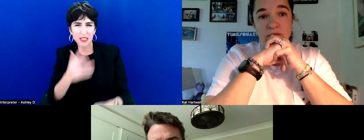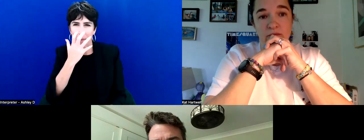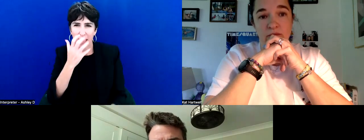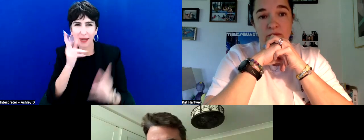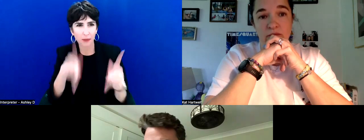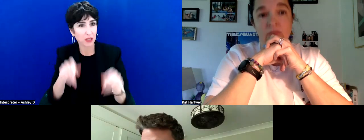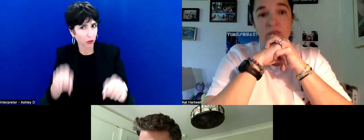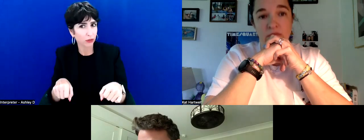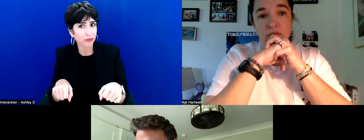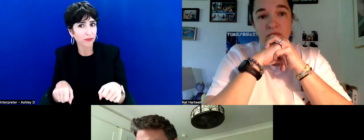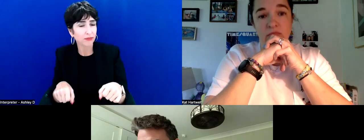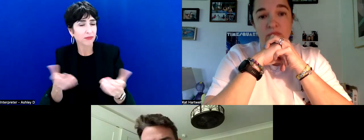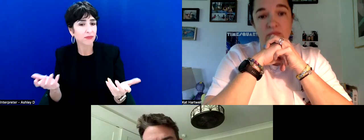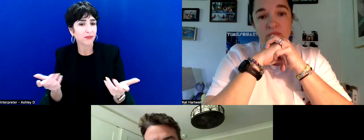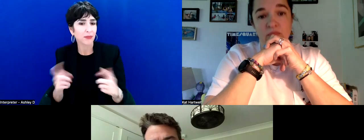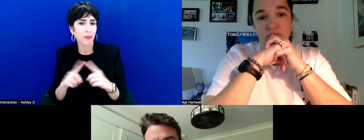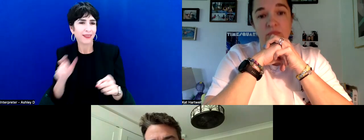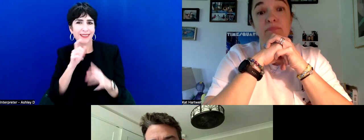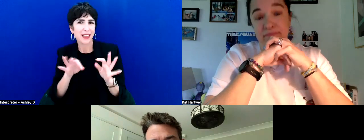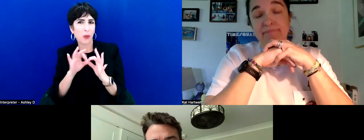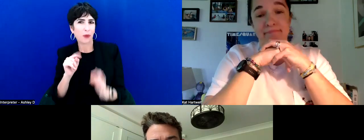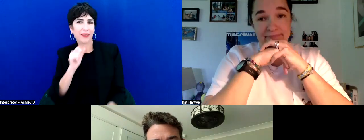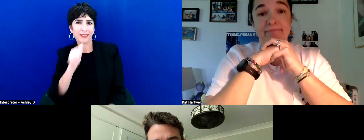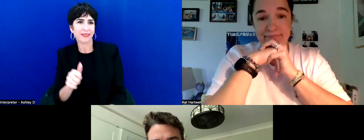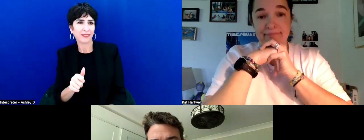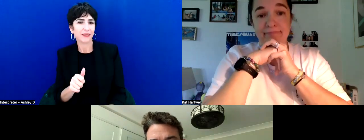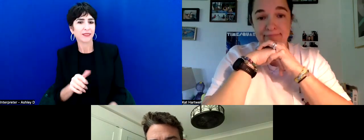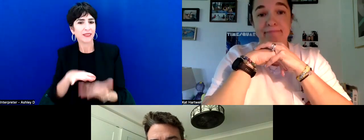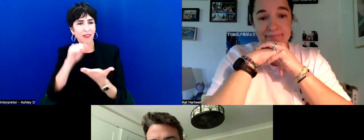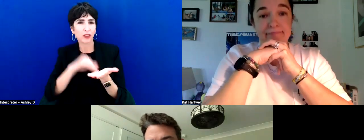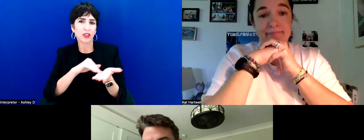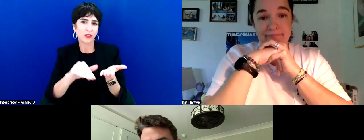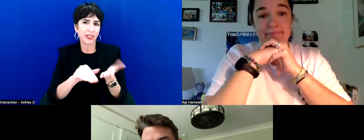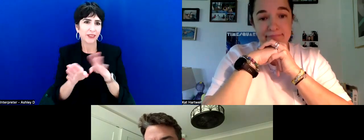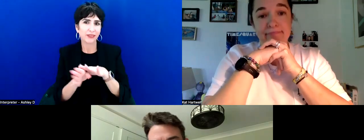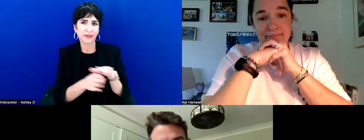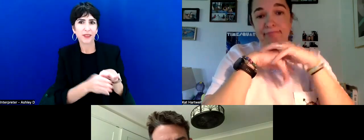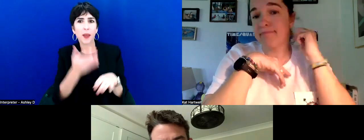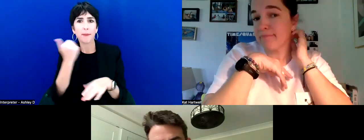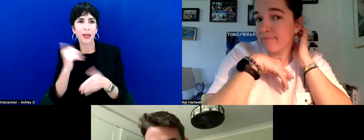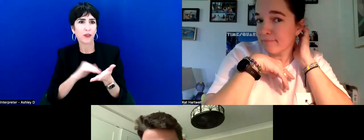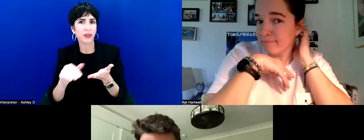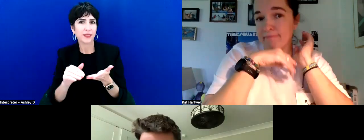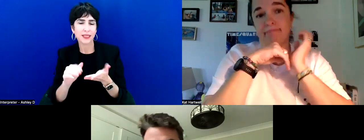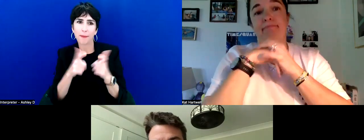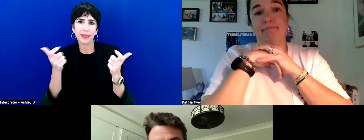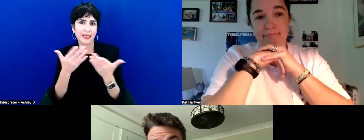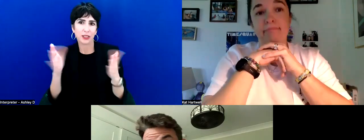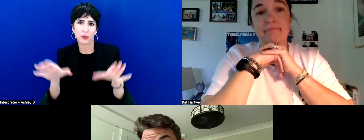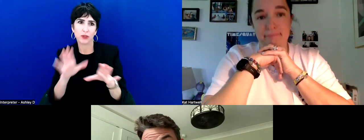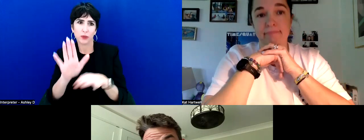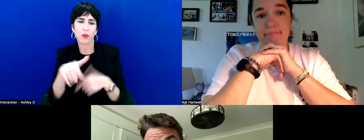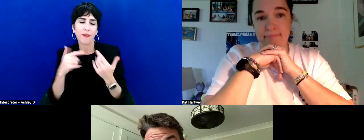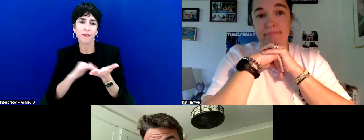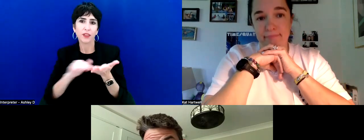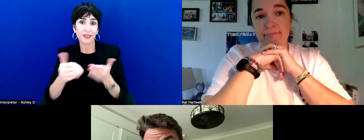somebody. But it's not worth it. I've learned that forgiveness is one of the biggest things you can do.